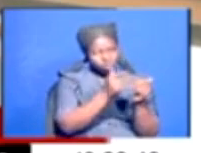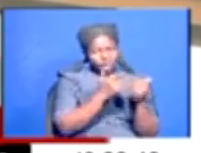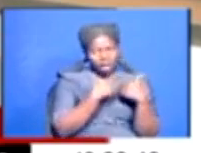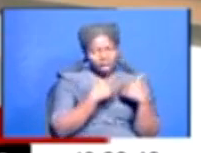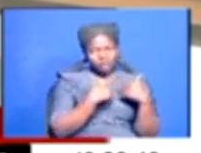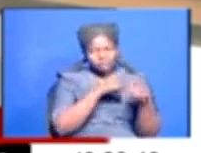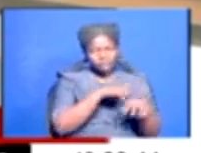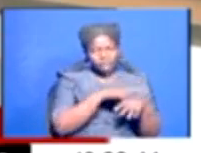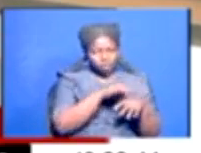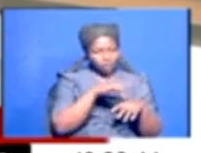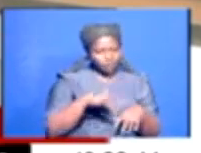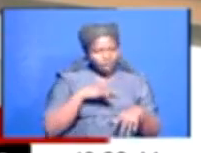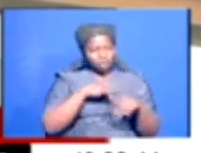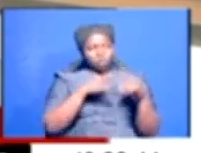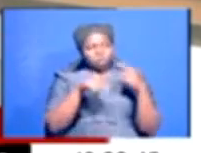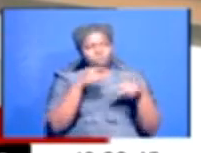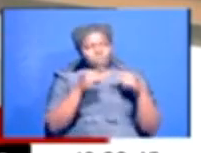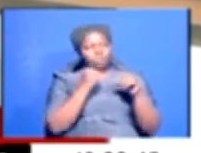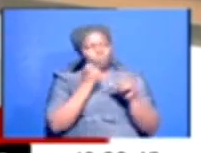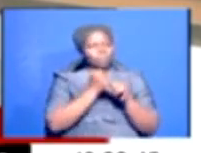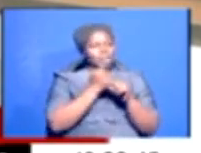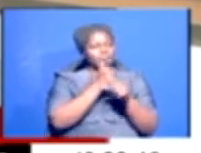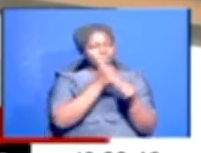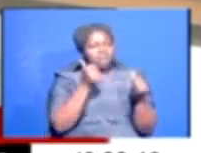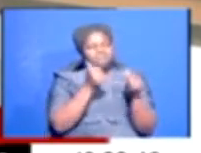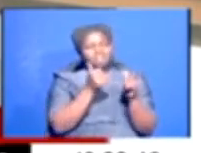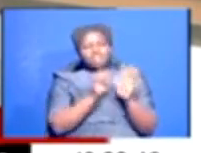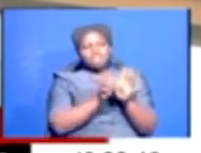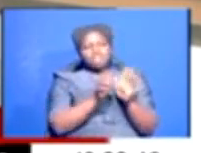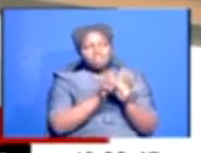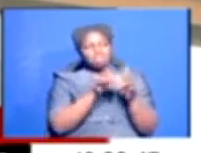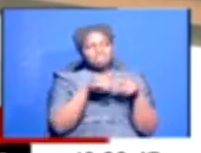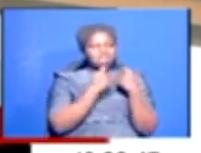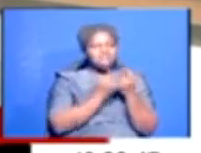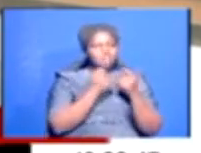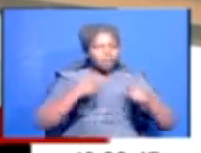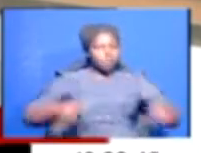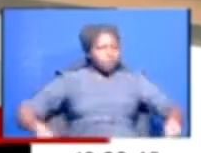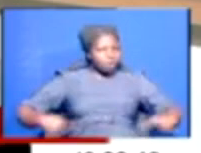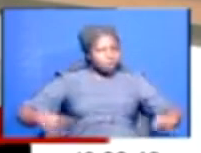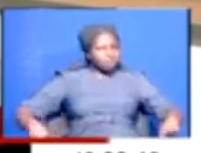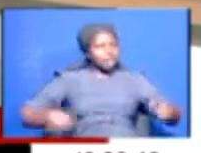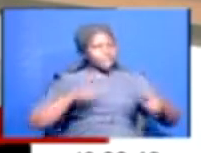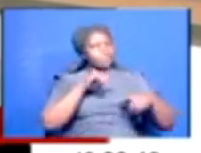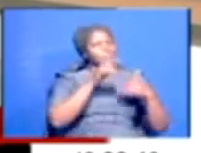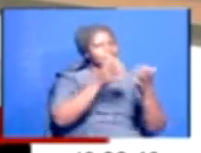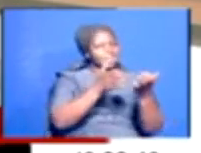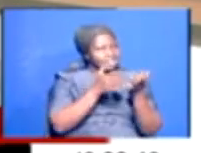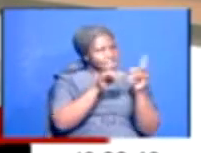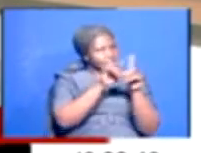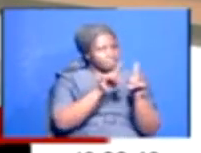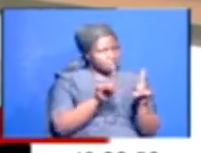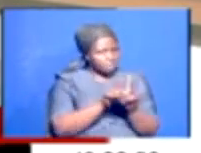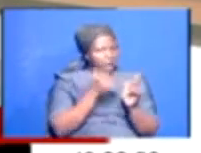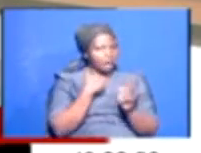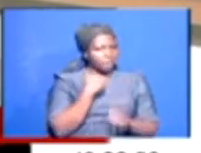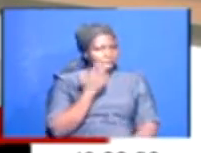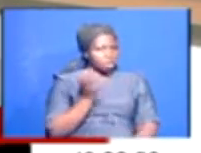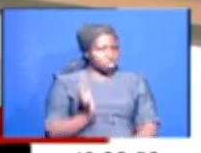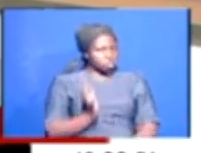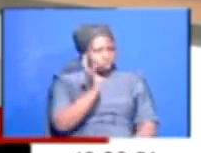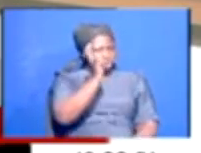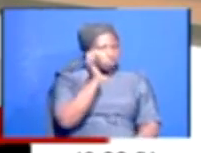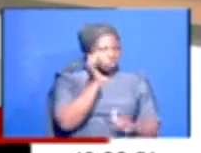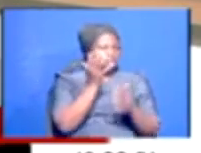for you. The kind of wheelchair you may need, or probably, you know, even having a shot put of the right weight that you can